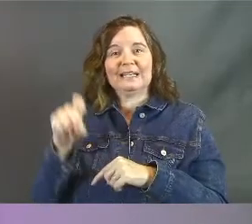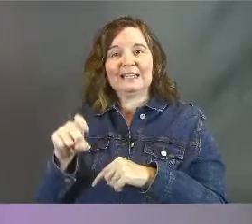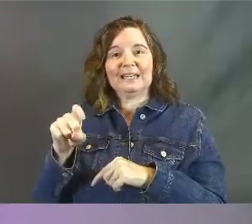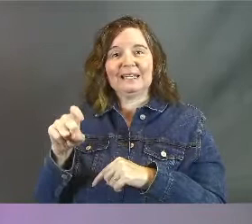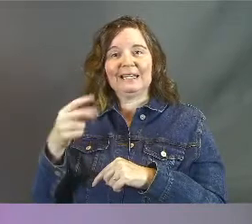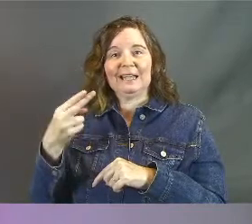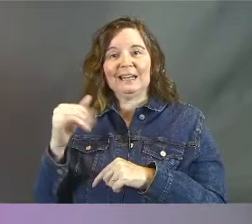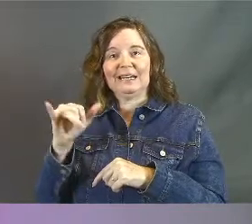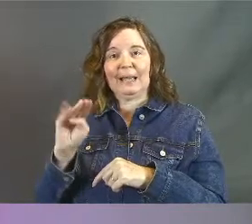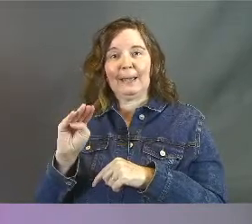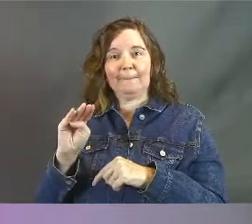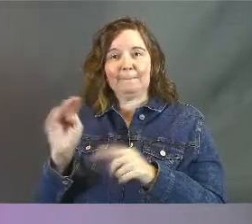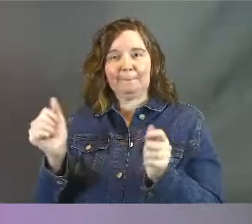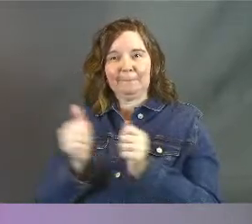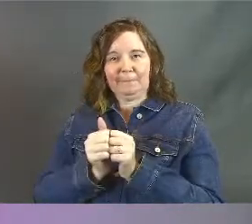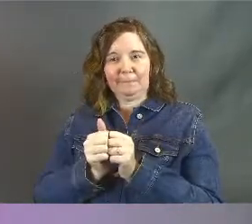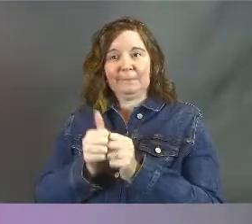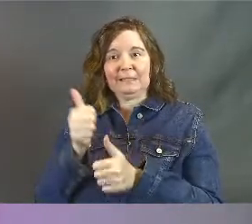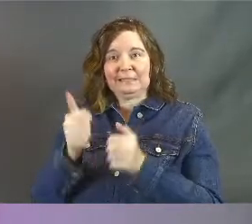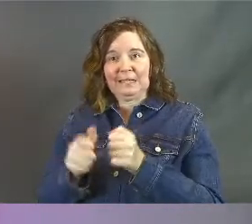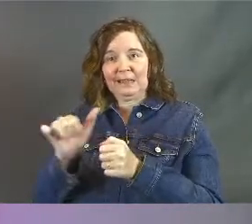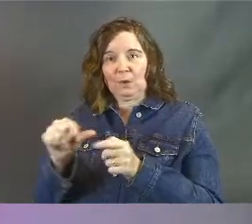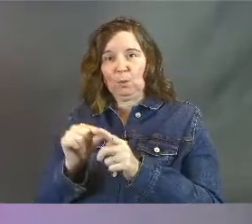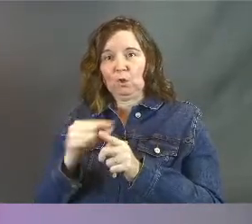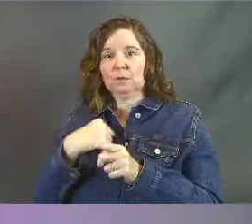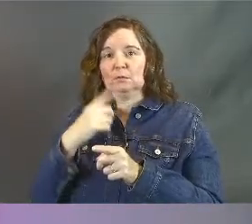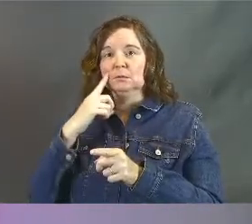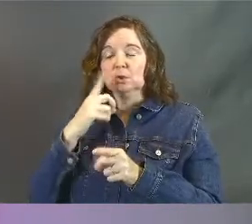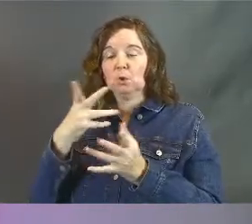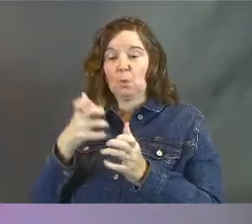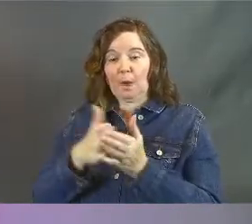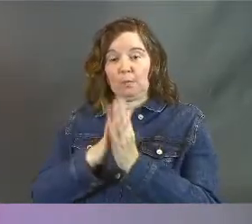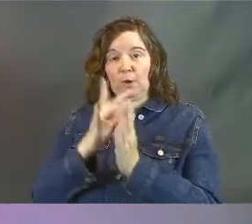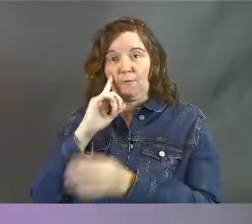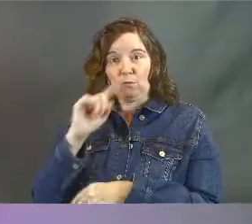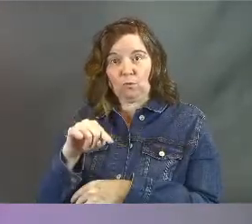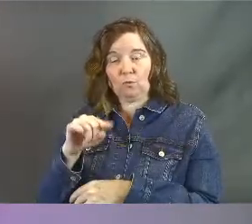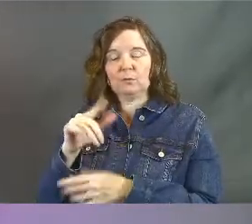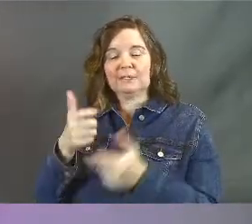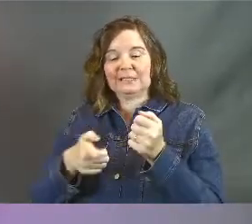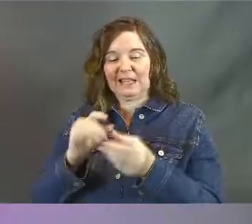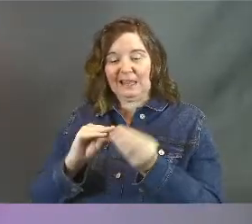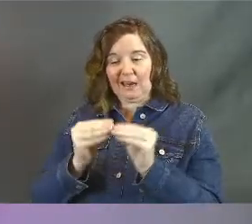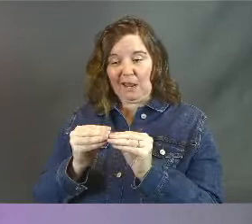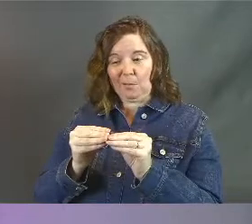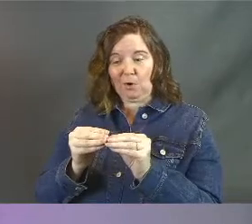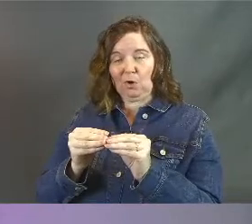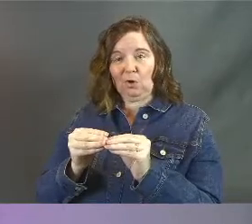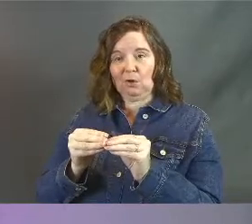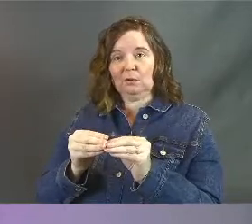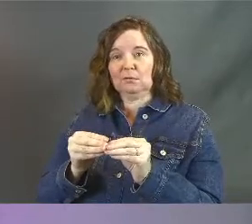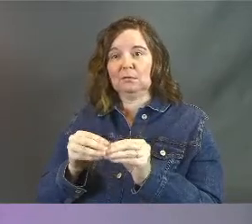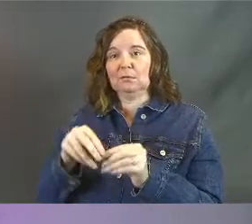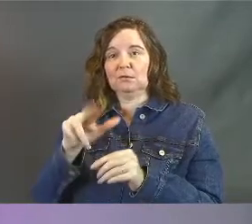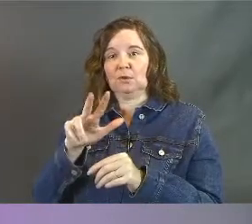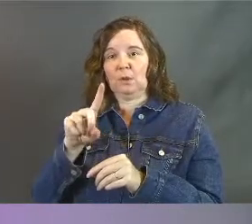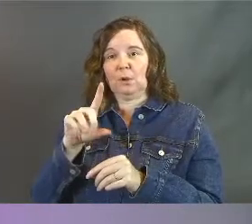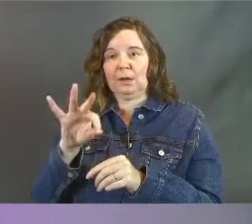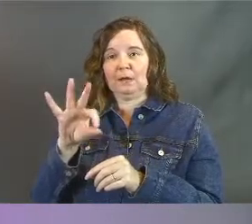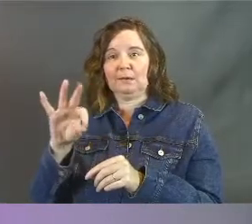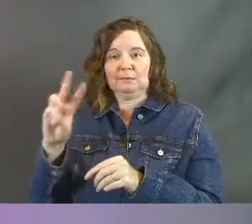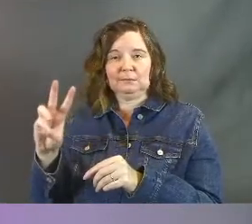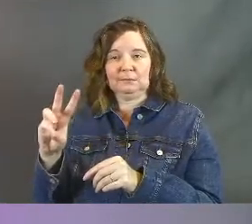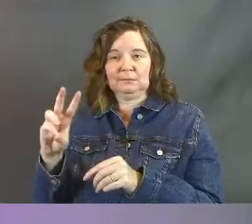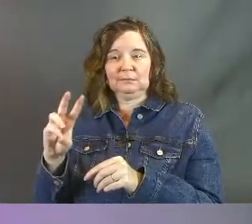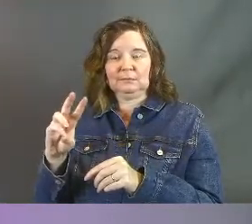to the number that was right there. If you guys have a prayer request, something that you want prayer for, text that number, text need him to that number, and you'll